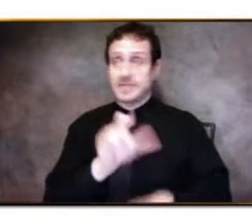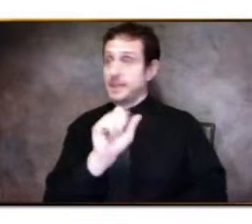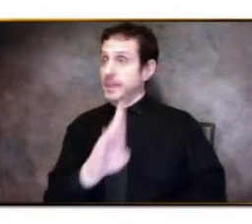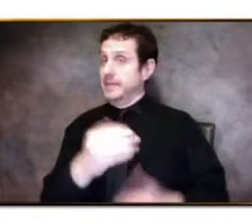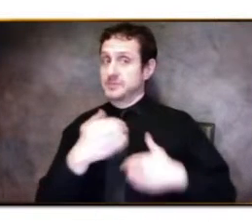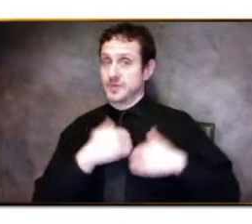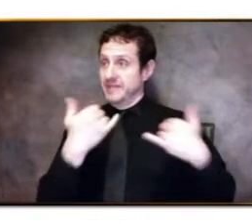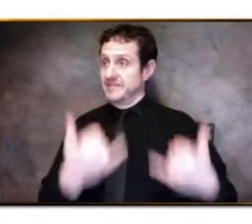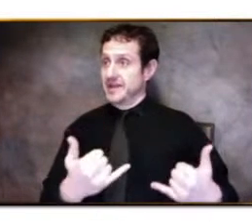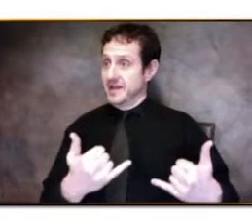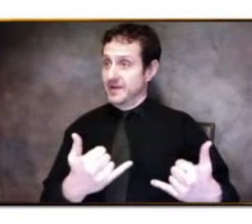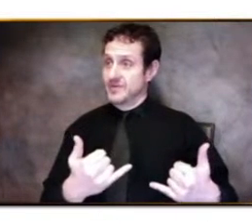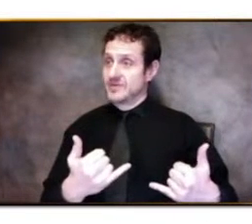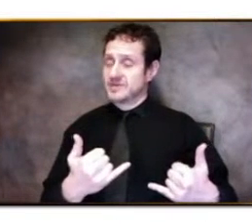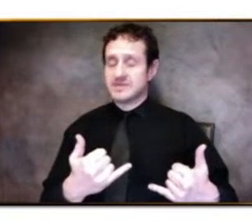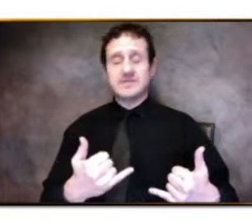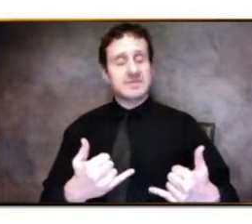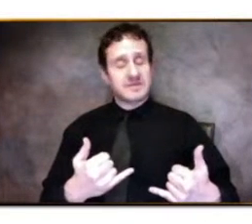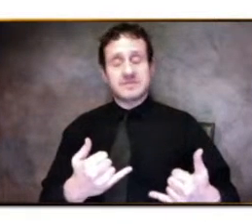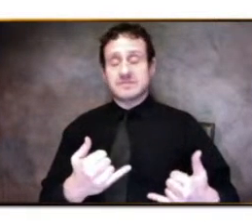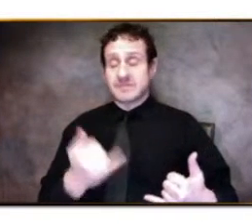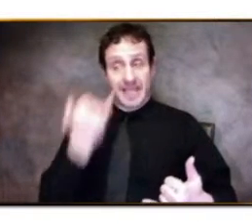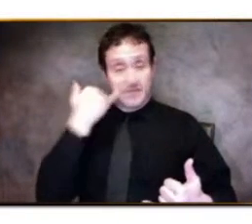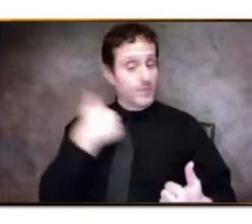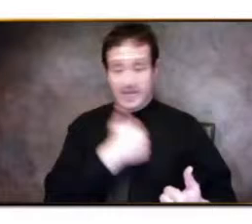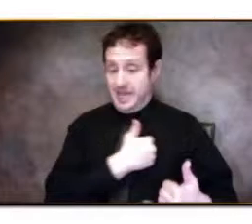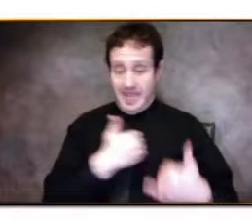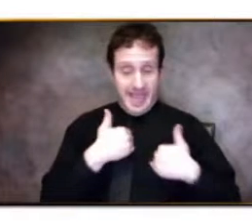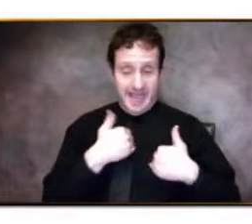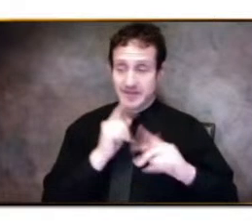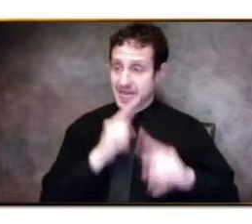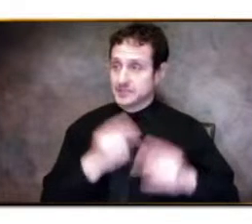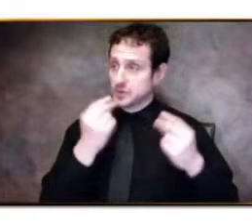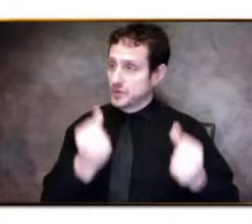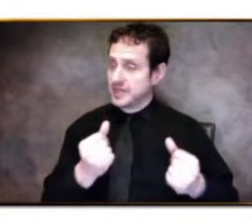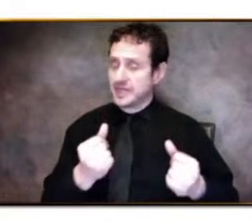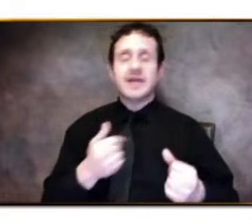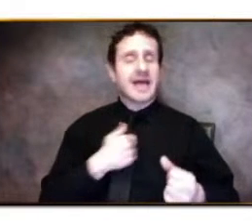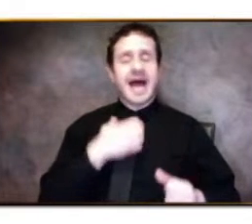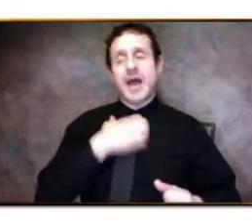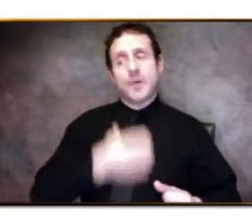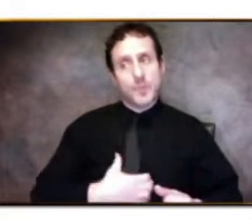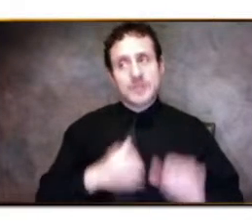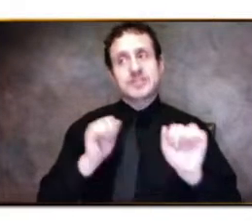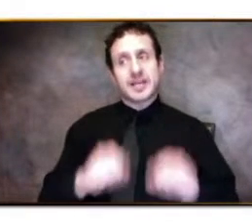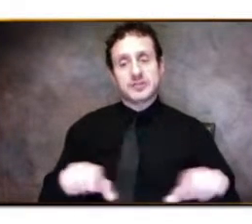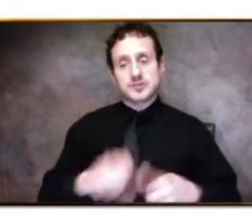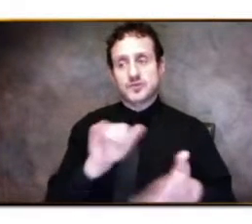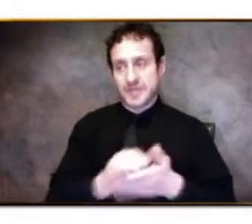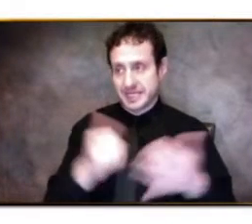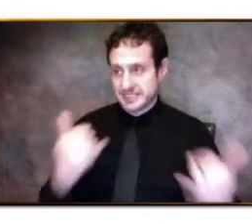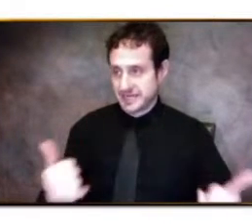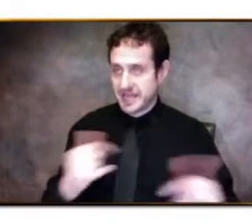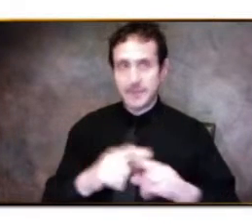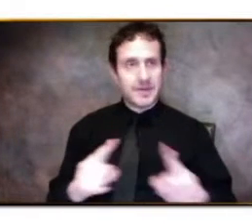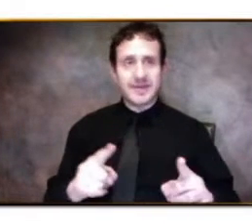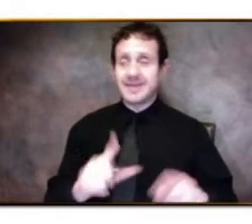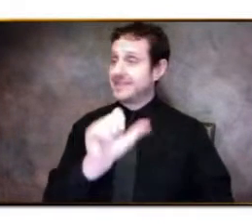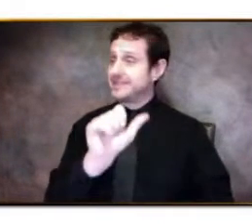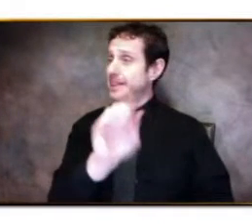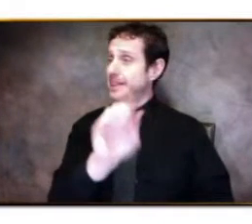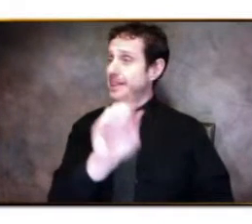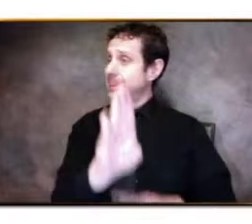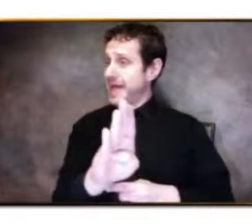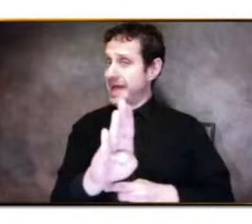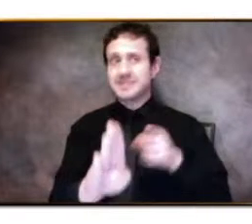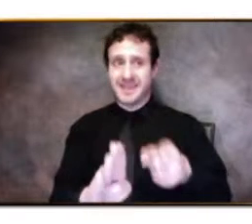a short time frame so you can get an answer quickly, I would do that today. I would make that available to everyone. And